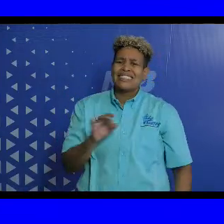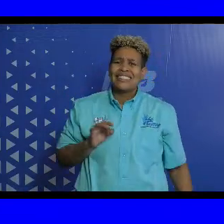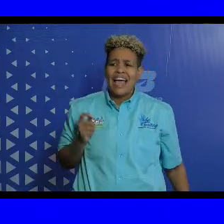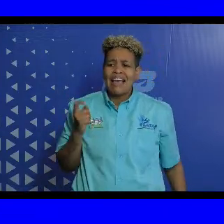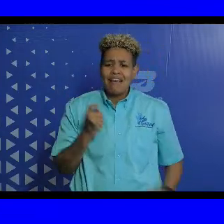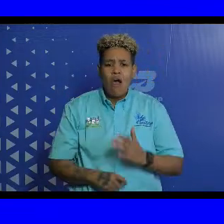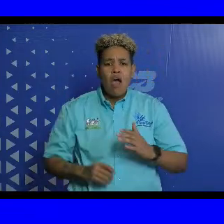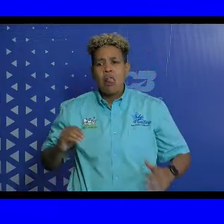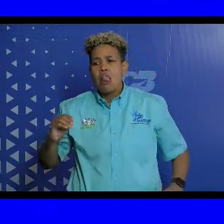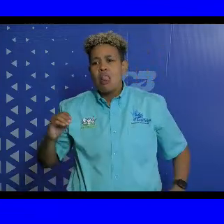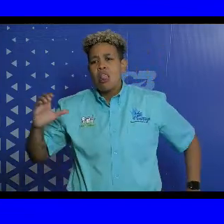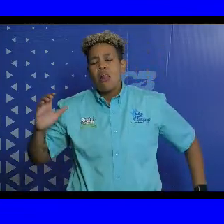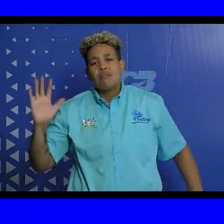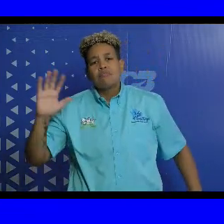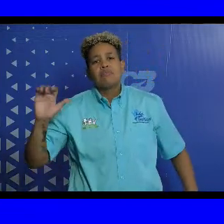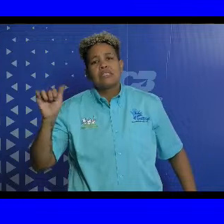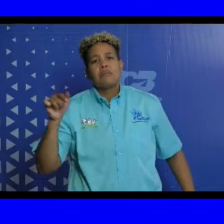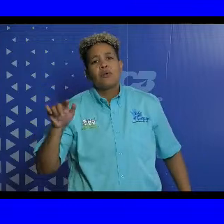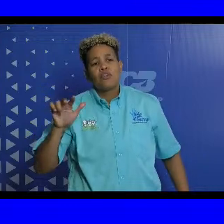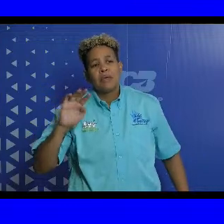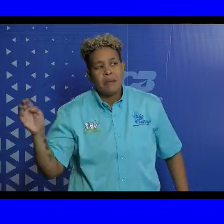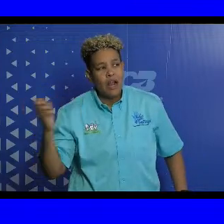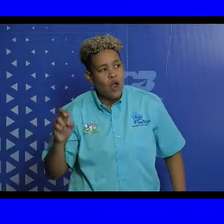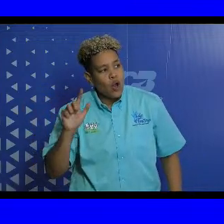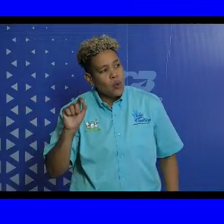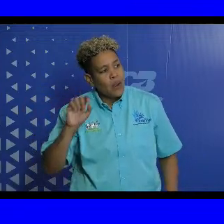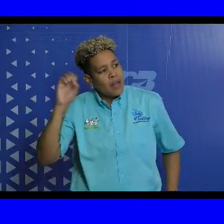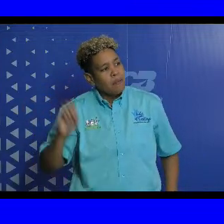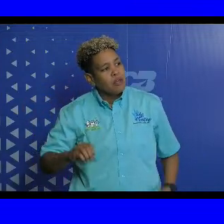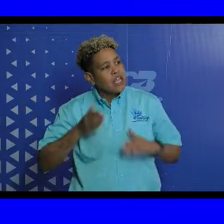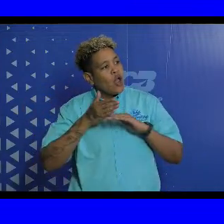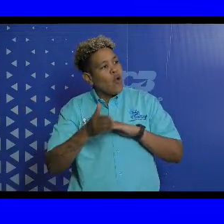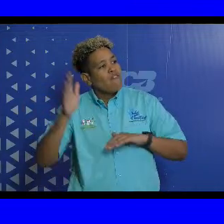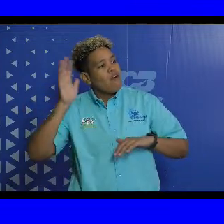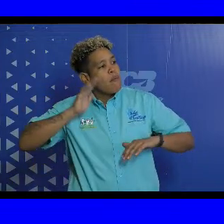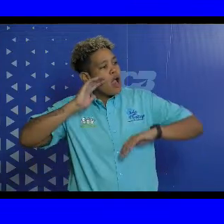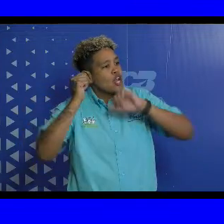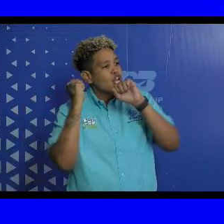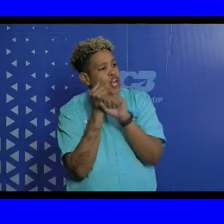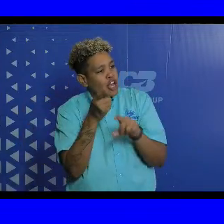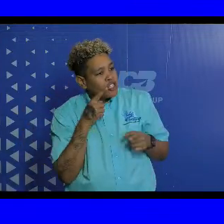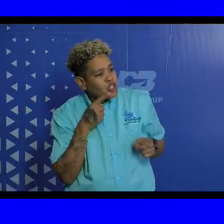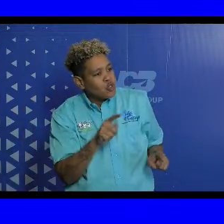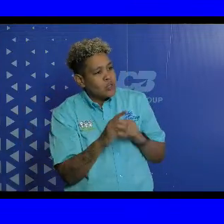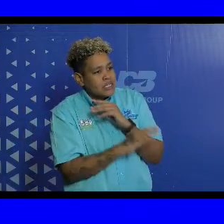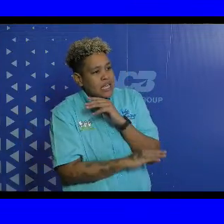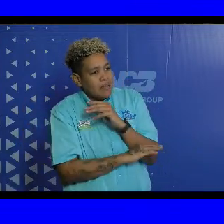costs growing by 10.3 billion or 20% over the prior year. During the